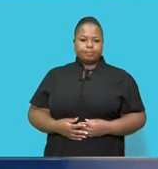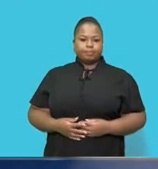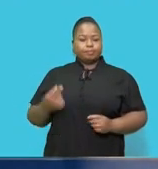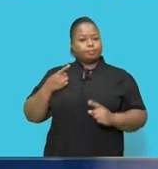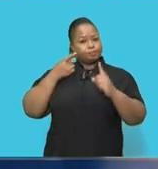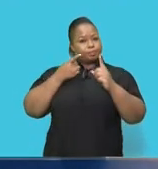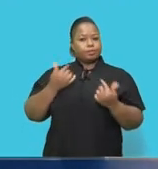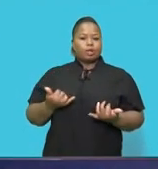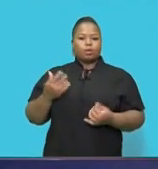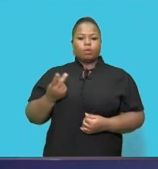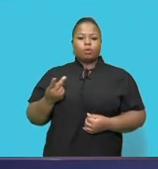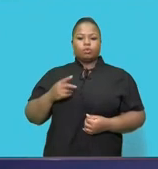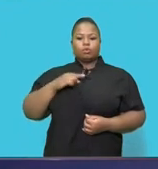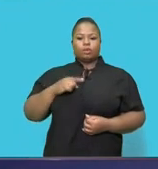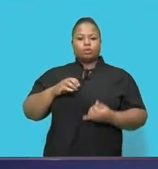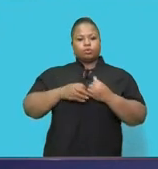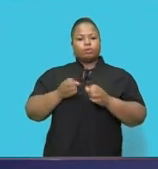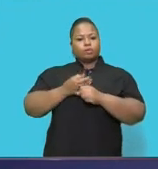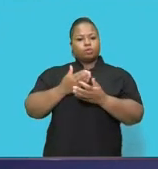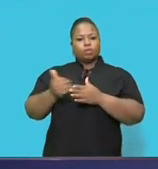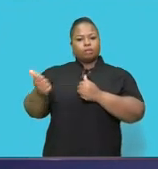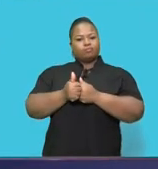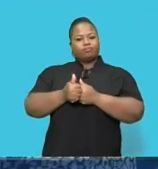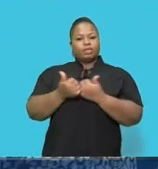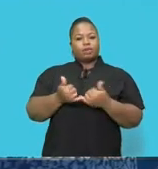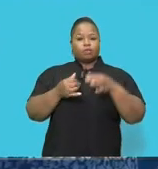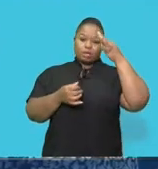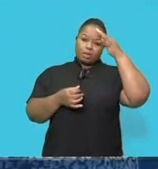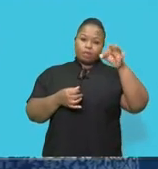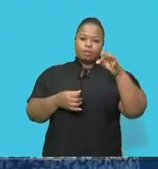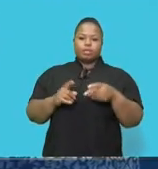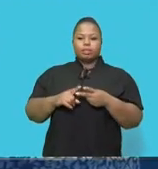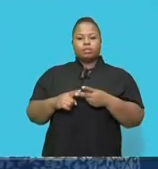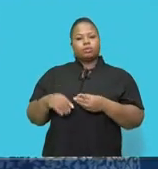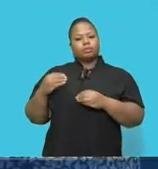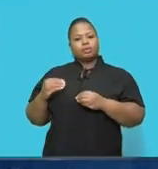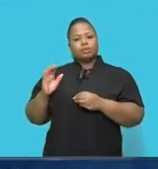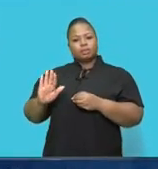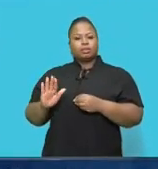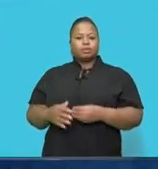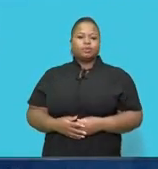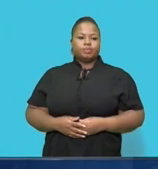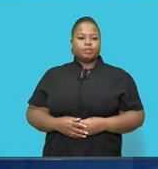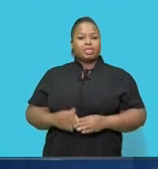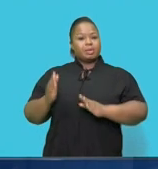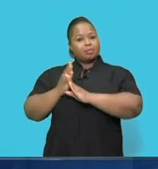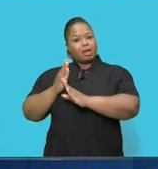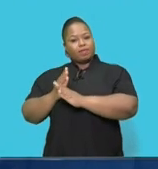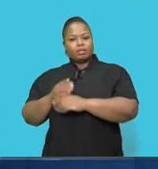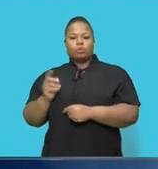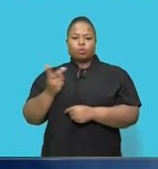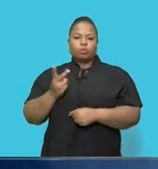yalo msitho kwakhona ibikukwakha ubuhlobo phakathi korhulumente kunye necandelo labucala